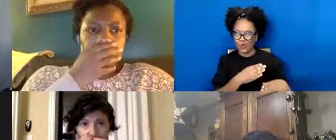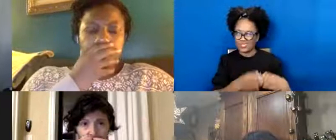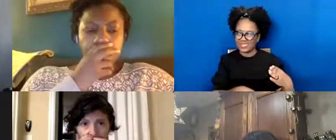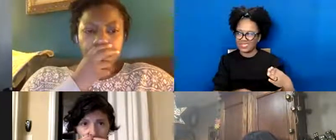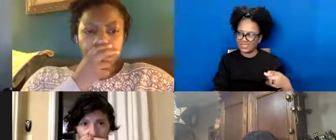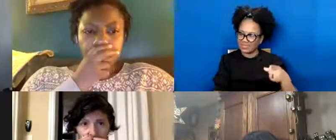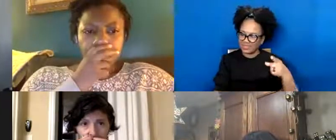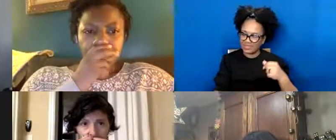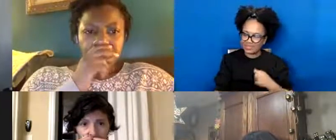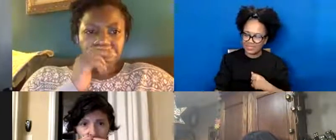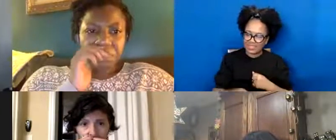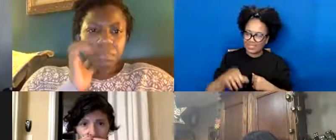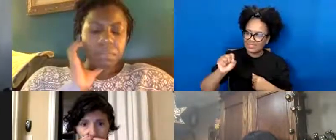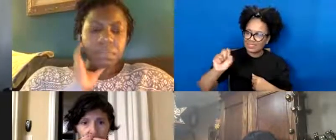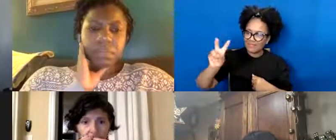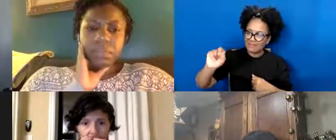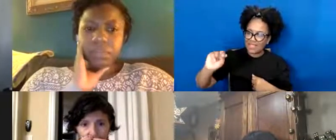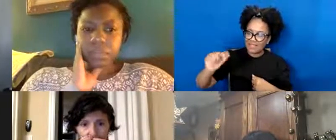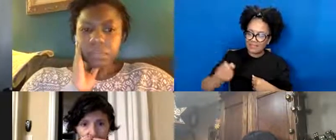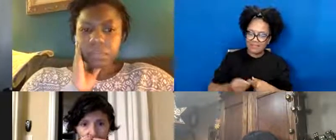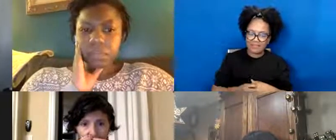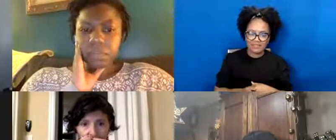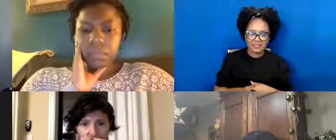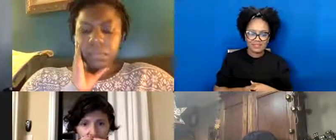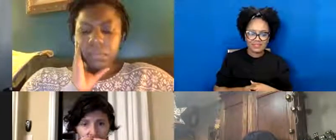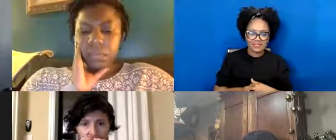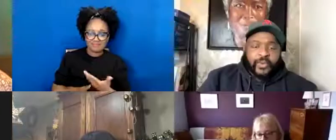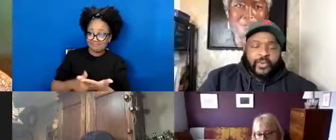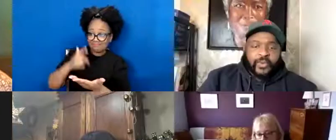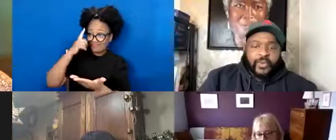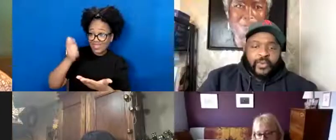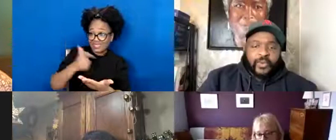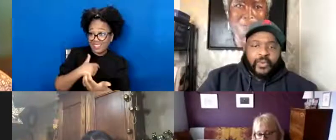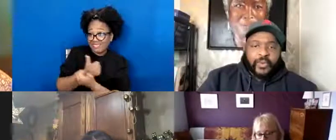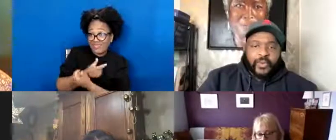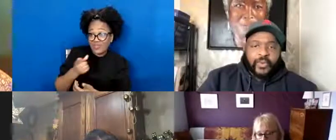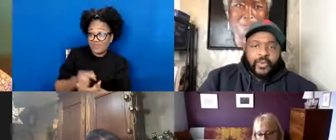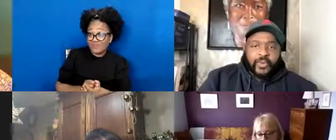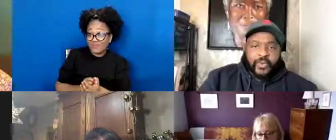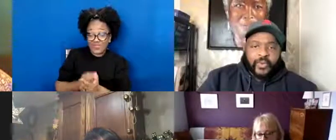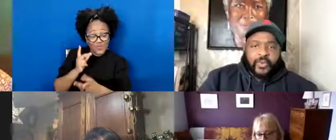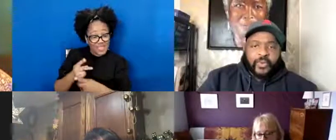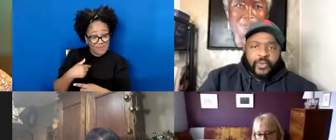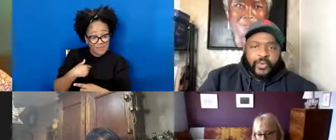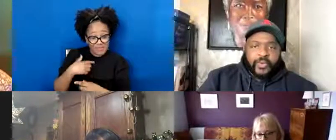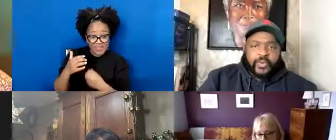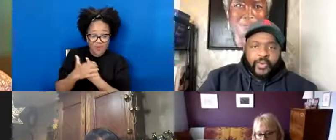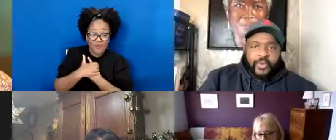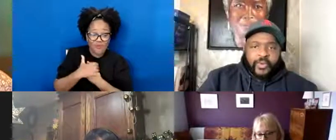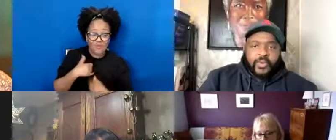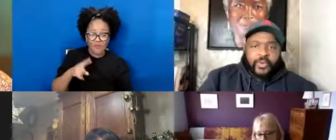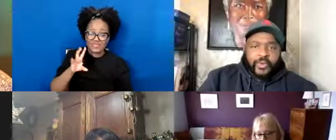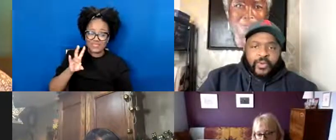Because I love you. You held me in these 170-year-old walls, reminding me that thick air made